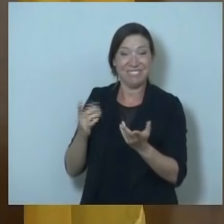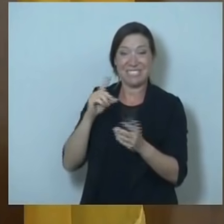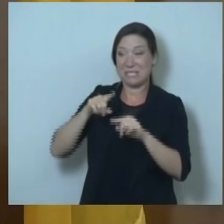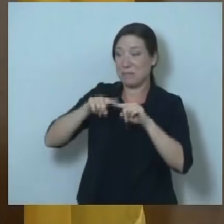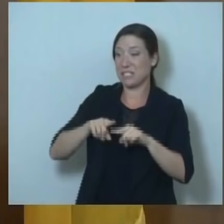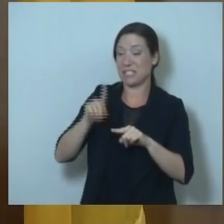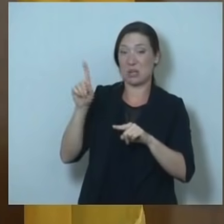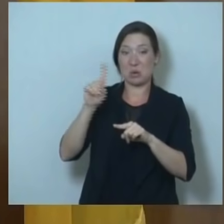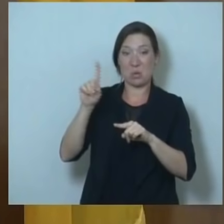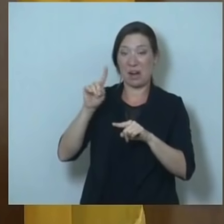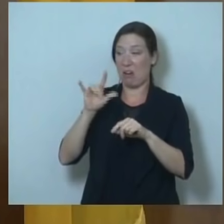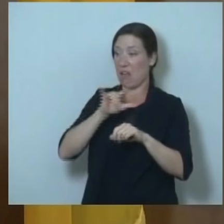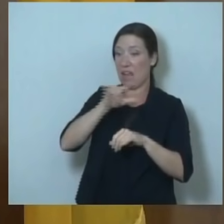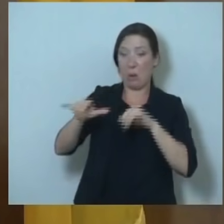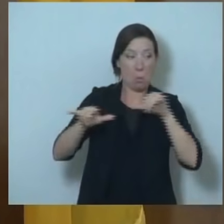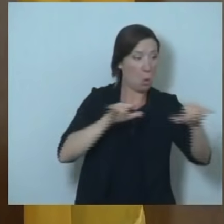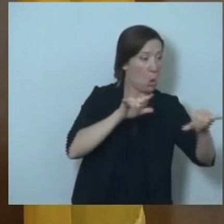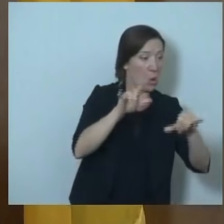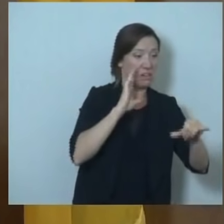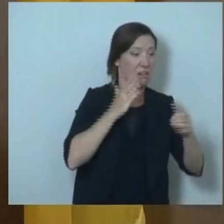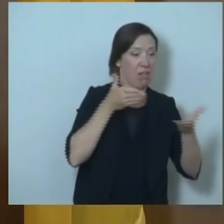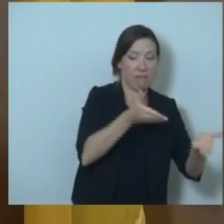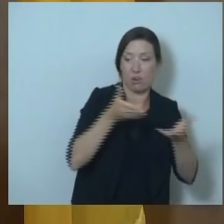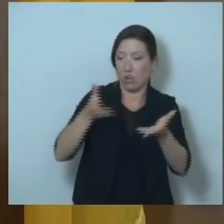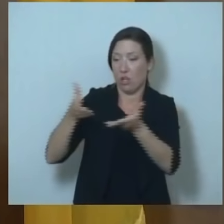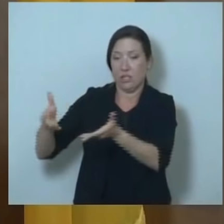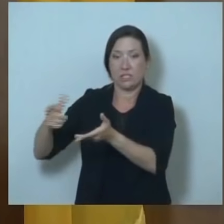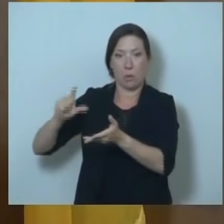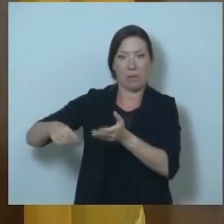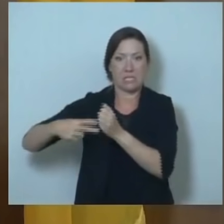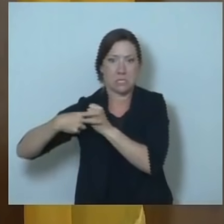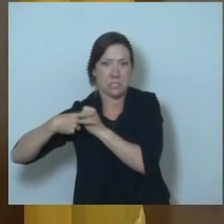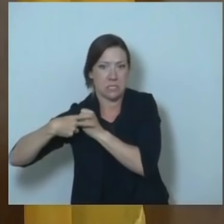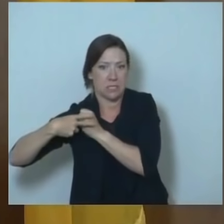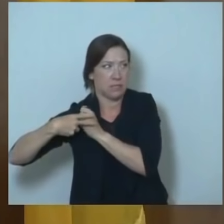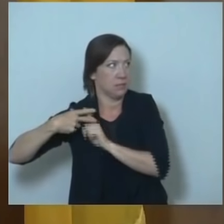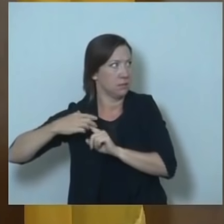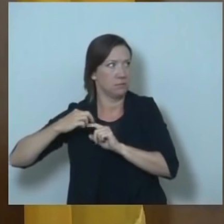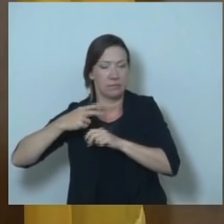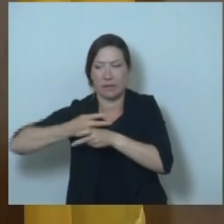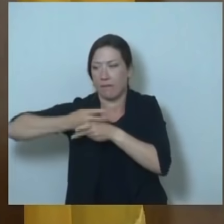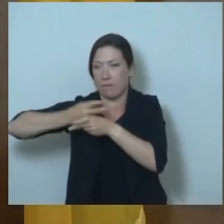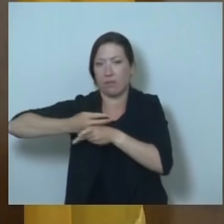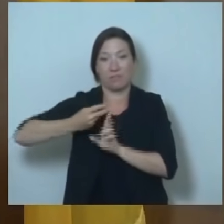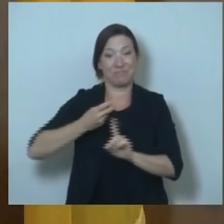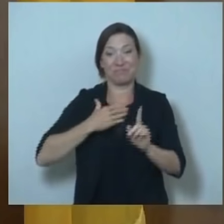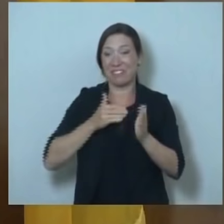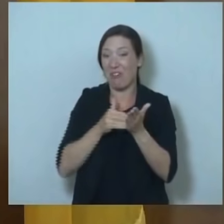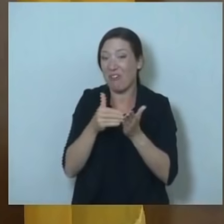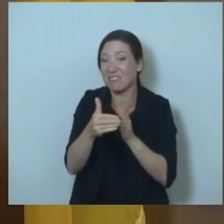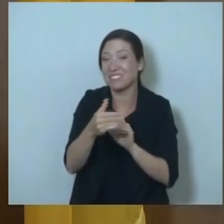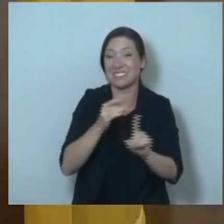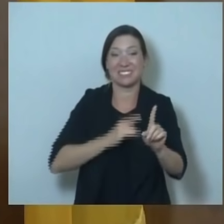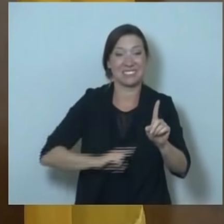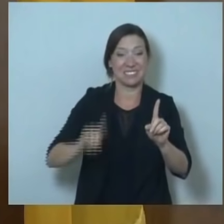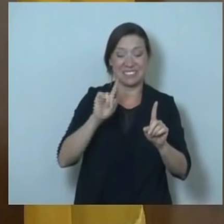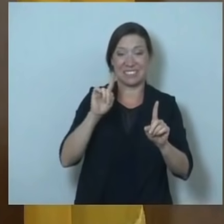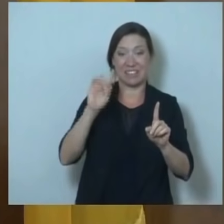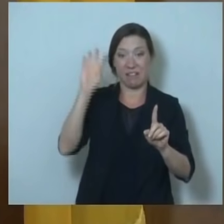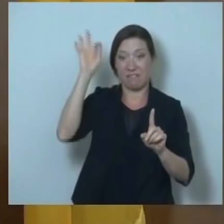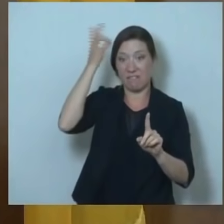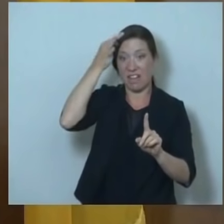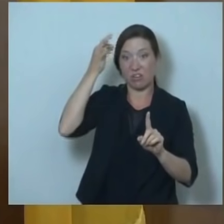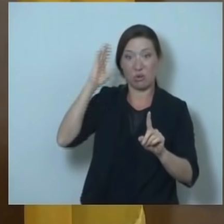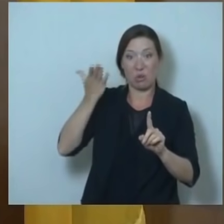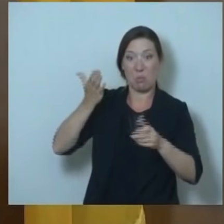what airports are being made. And in fact, we often get reports by an effective and important federal partner,